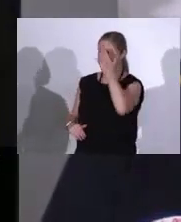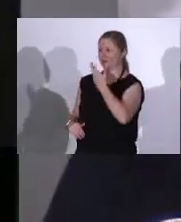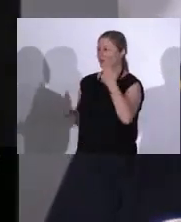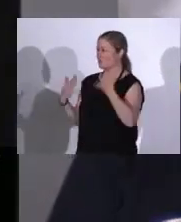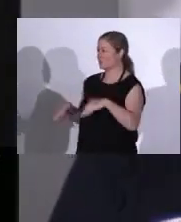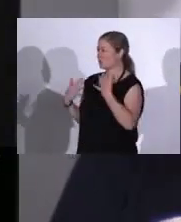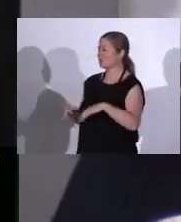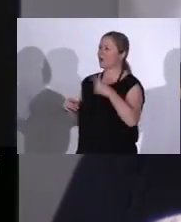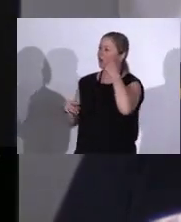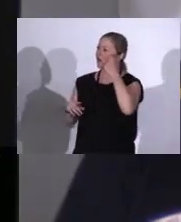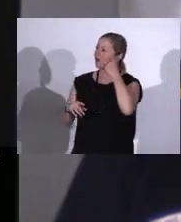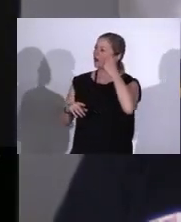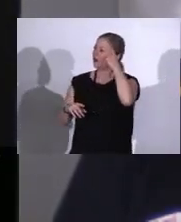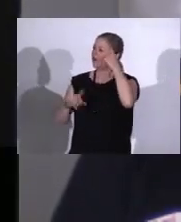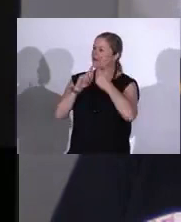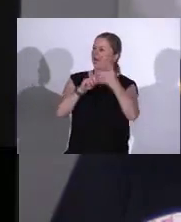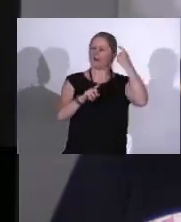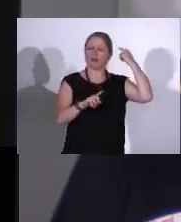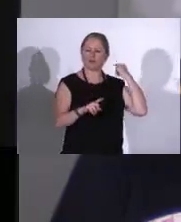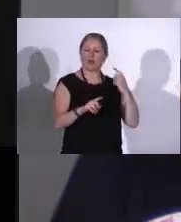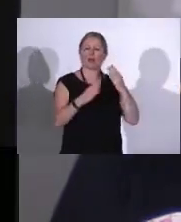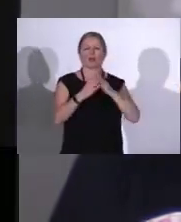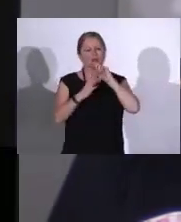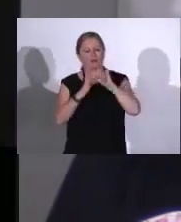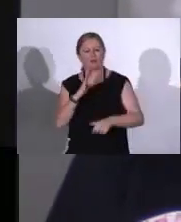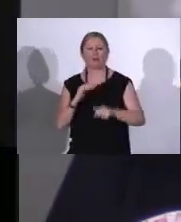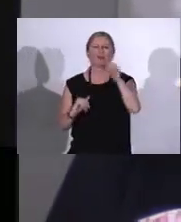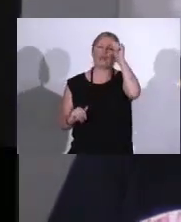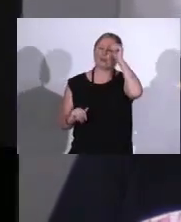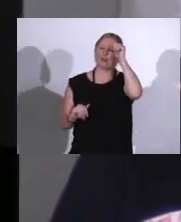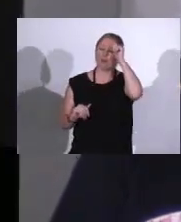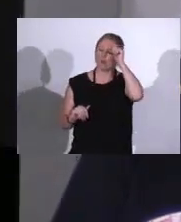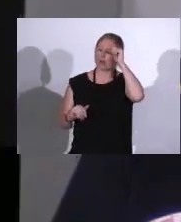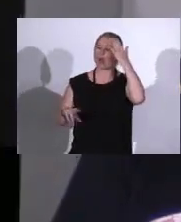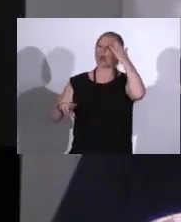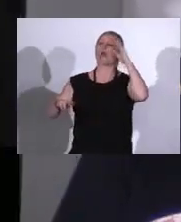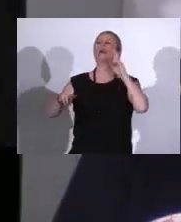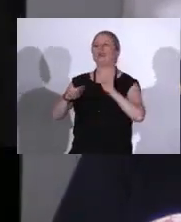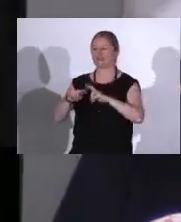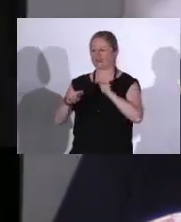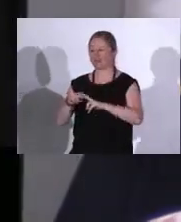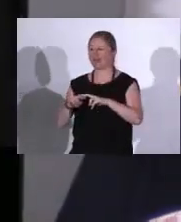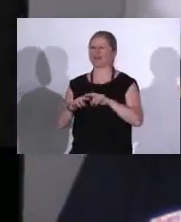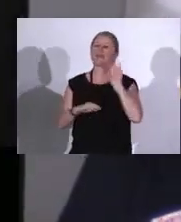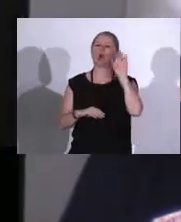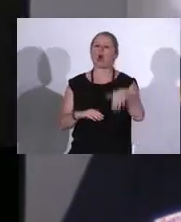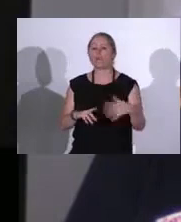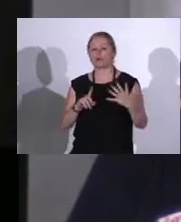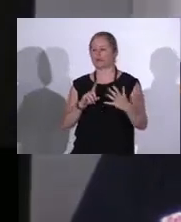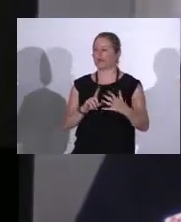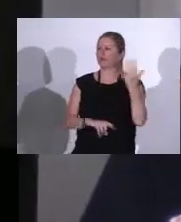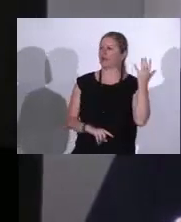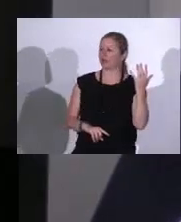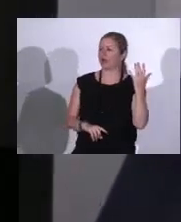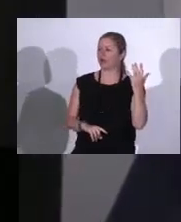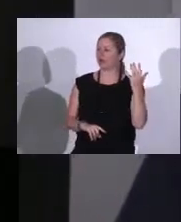back over the decades, especially within disability, we know that it's parents. Typically, I go home around 5 o'clock and I